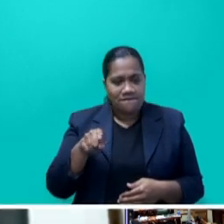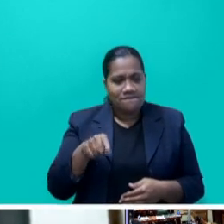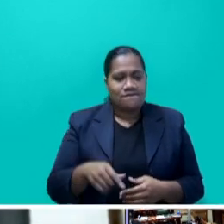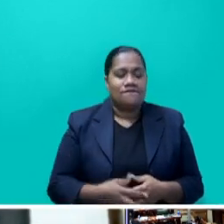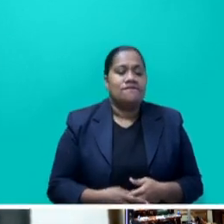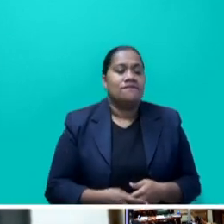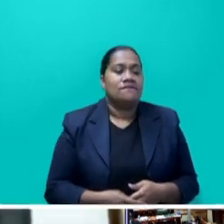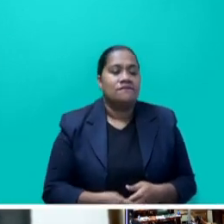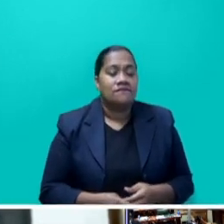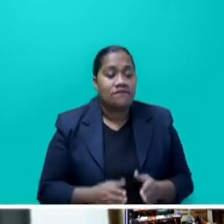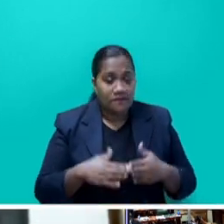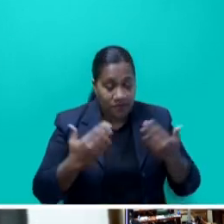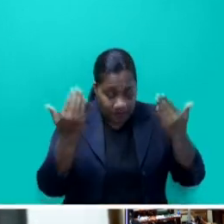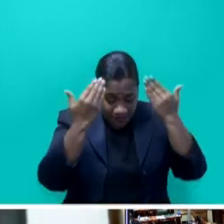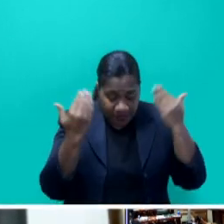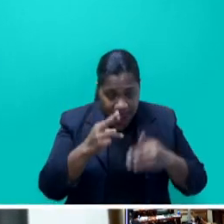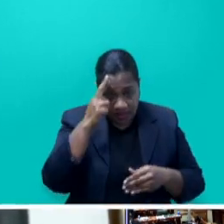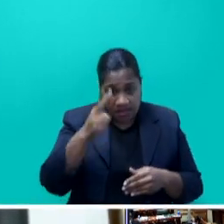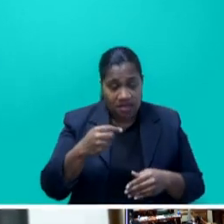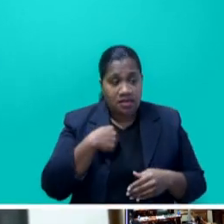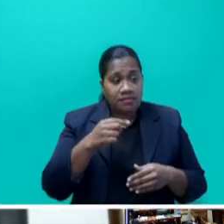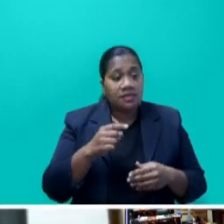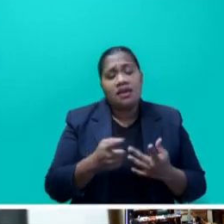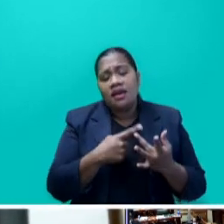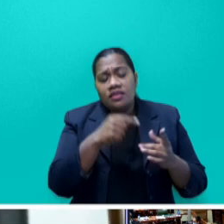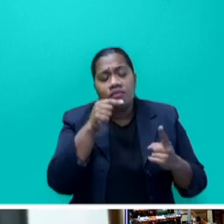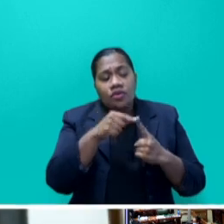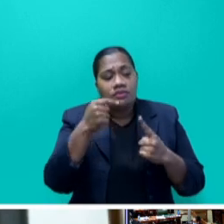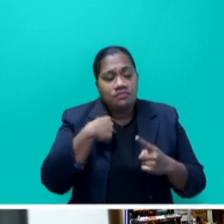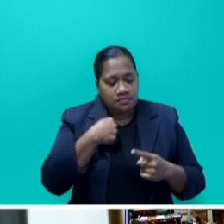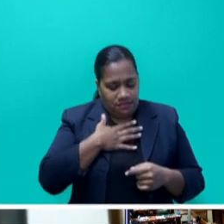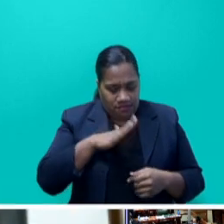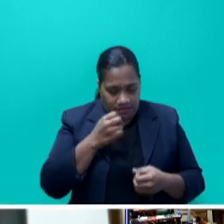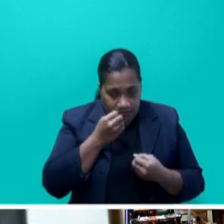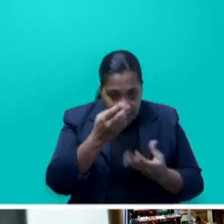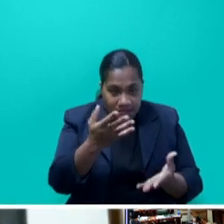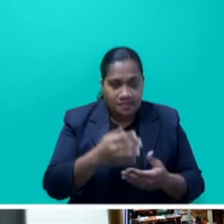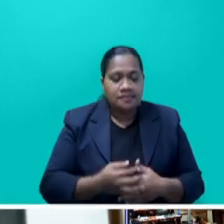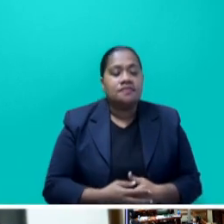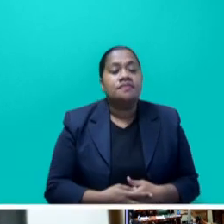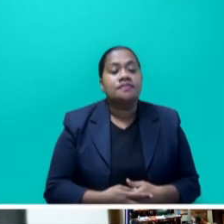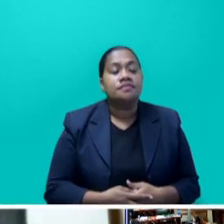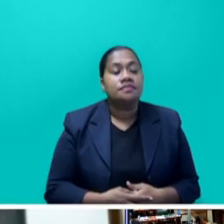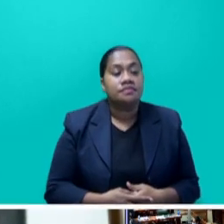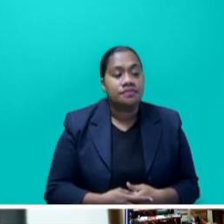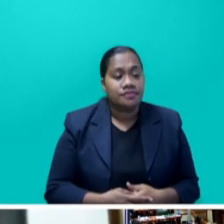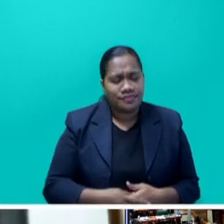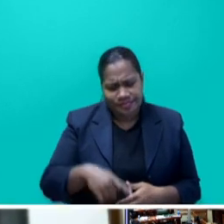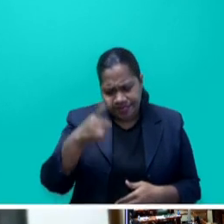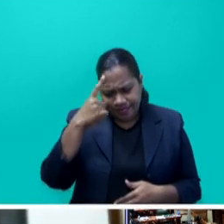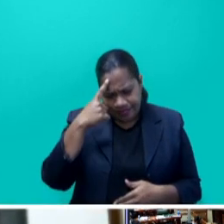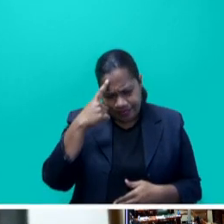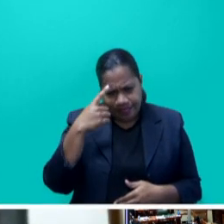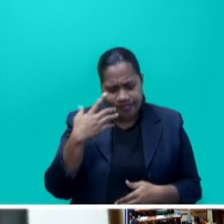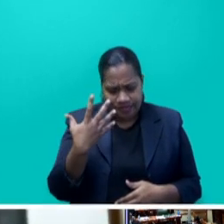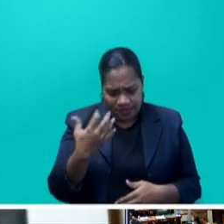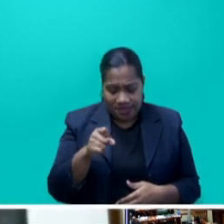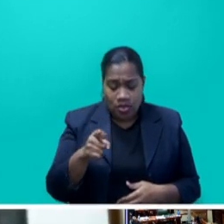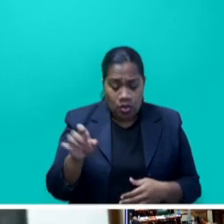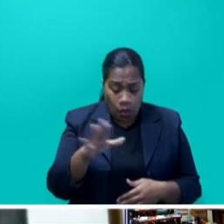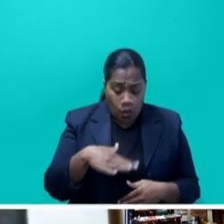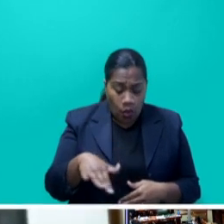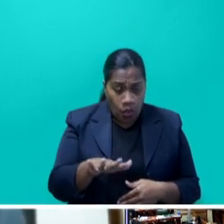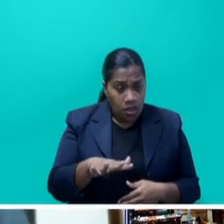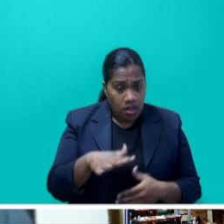Now, Mr. Speaker, so the other point that I also wanted to very quickly make, and I think it appears that all of them,